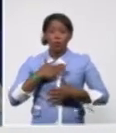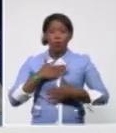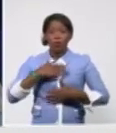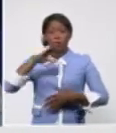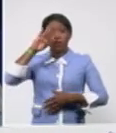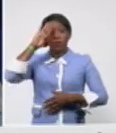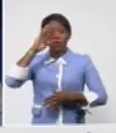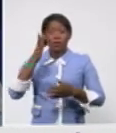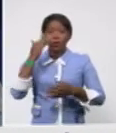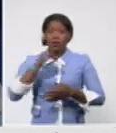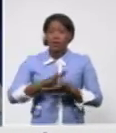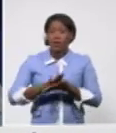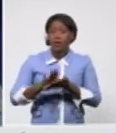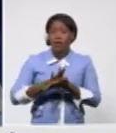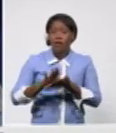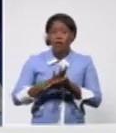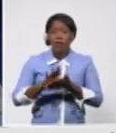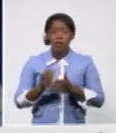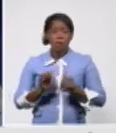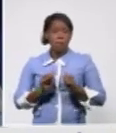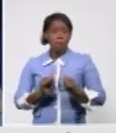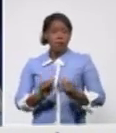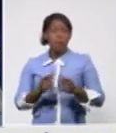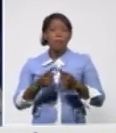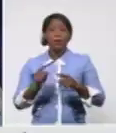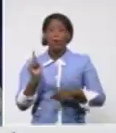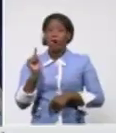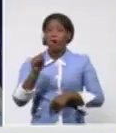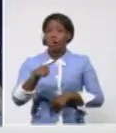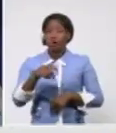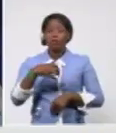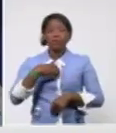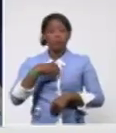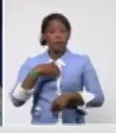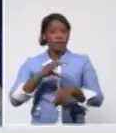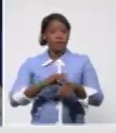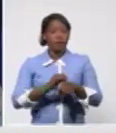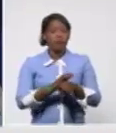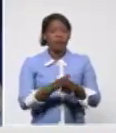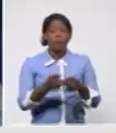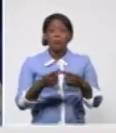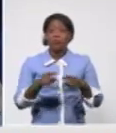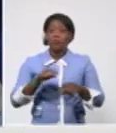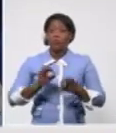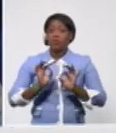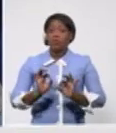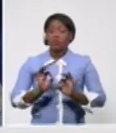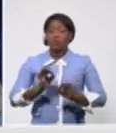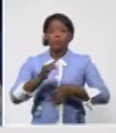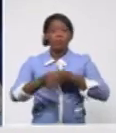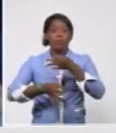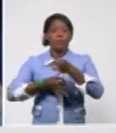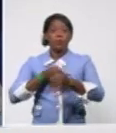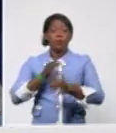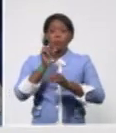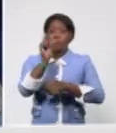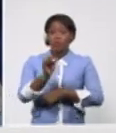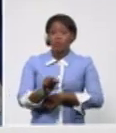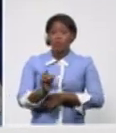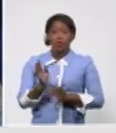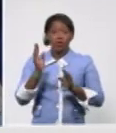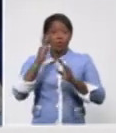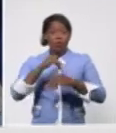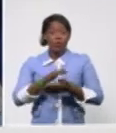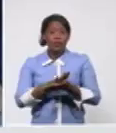in asymptomatic patients can be higher than in those with symptoms. This